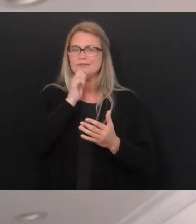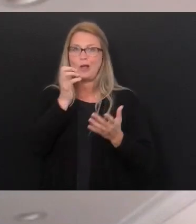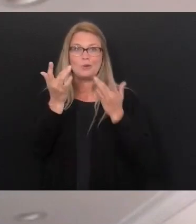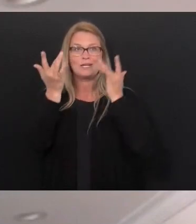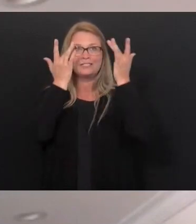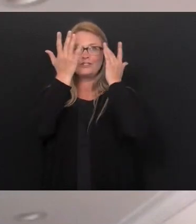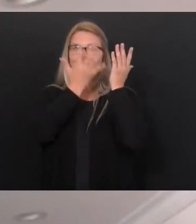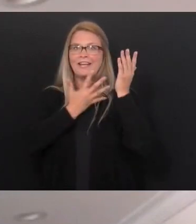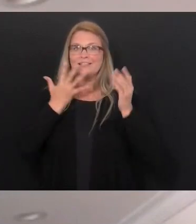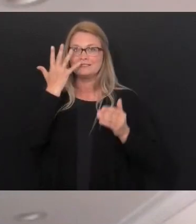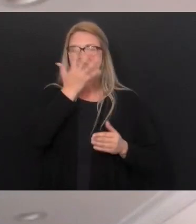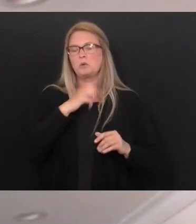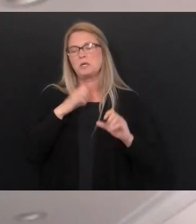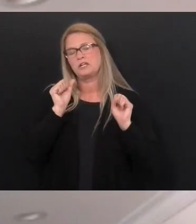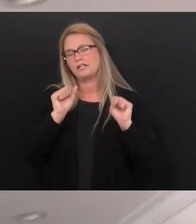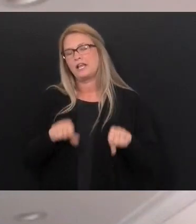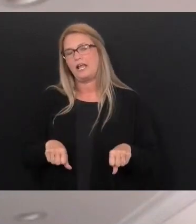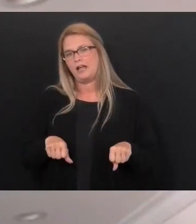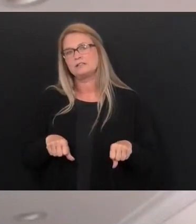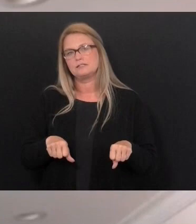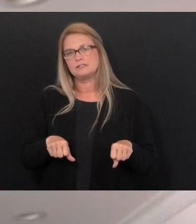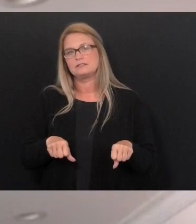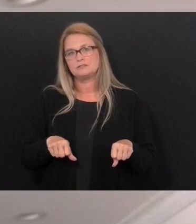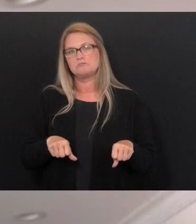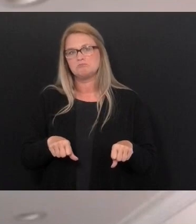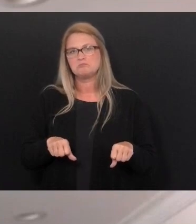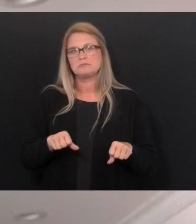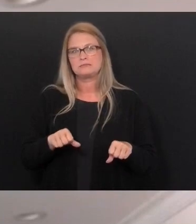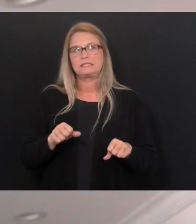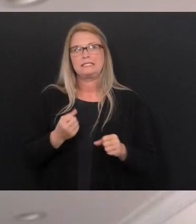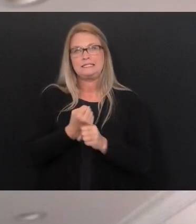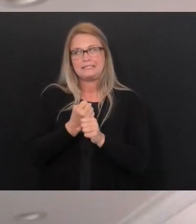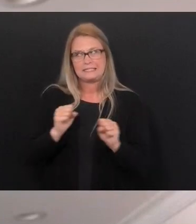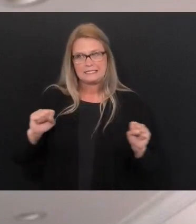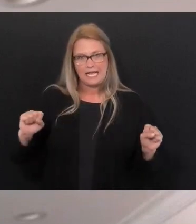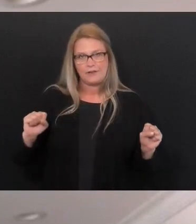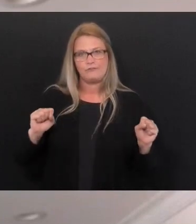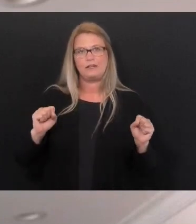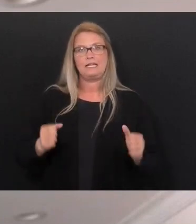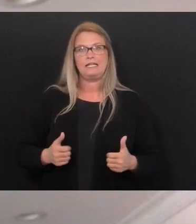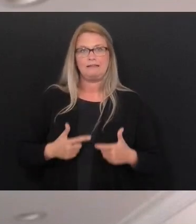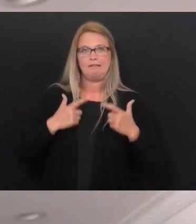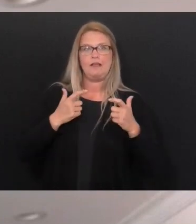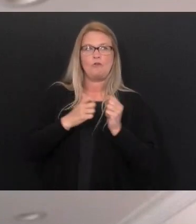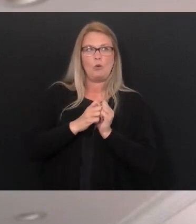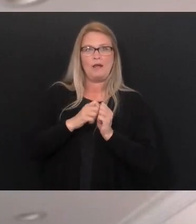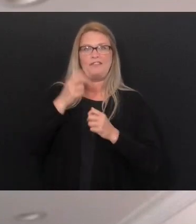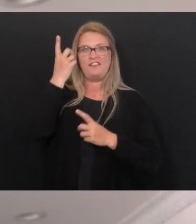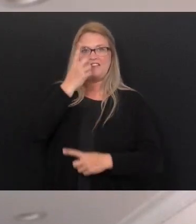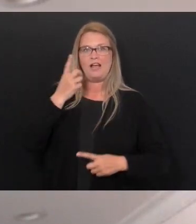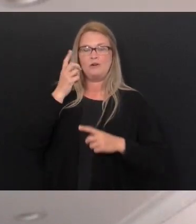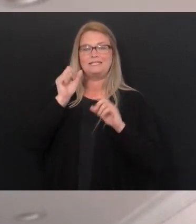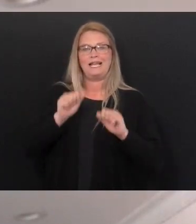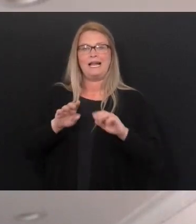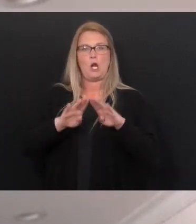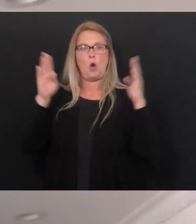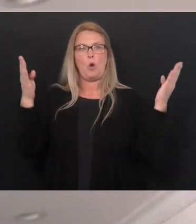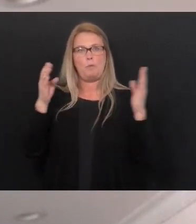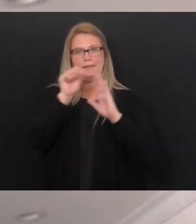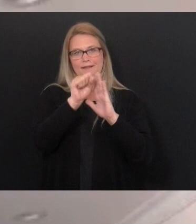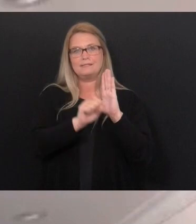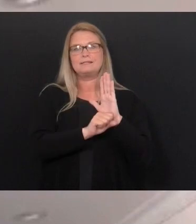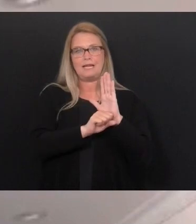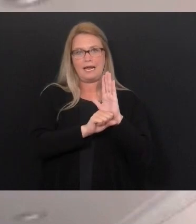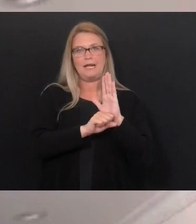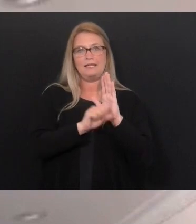think that, we can all live relatively safely with the virus and be able to open the parts of our state that are important